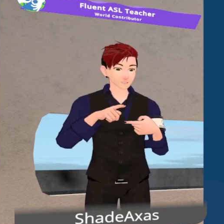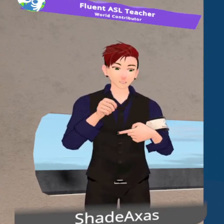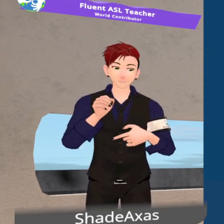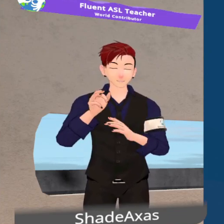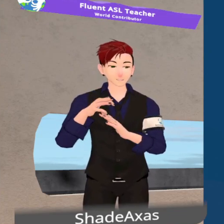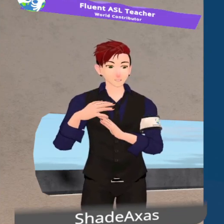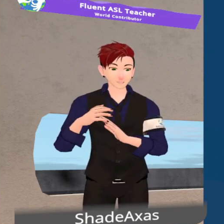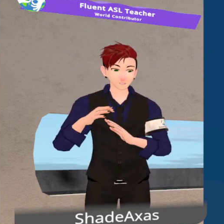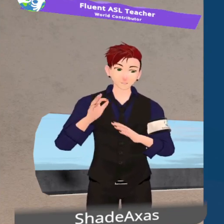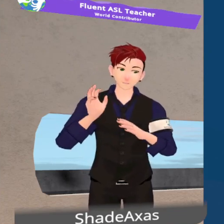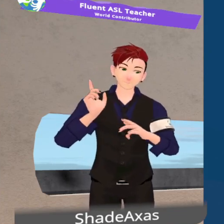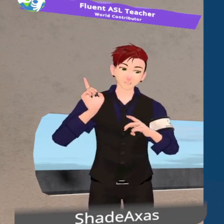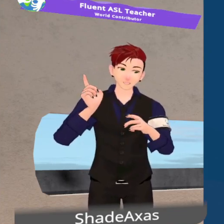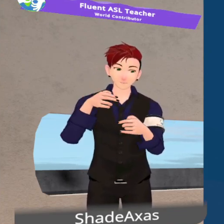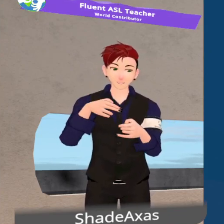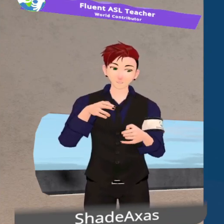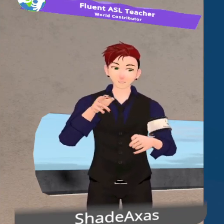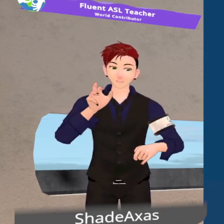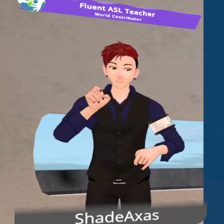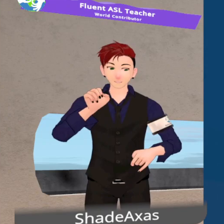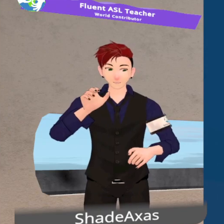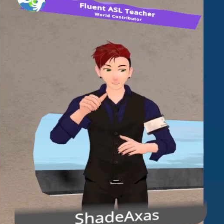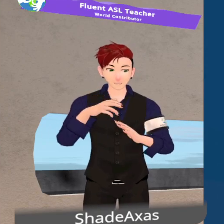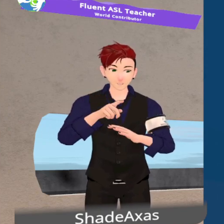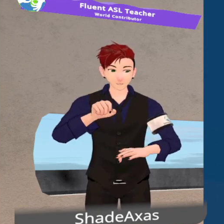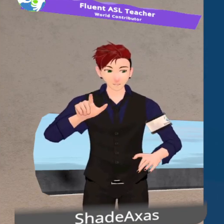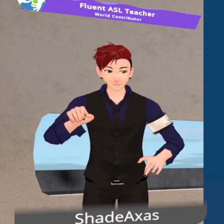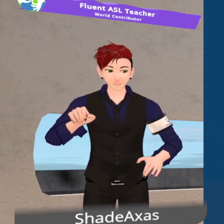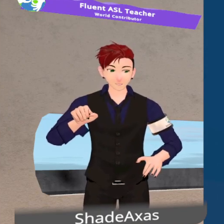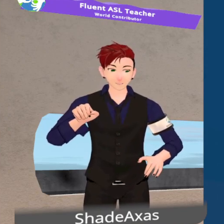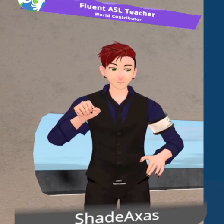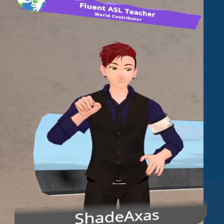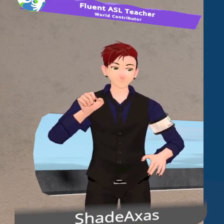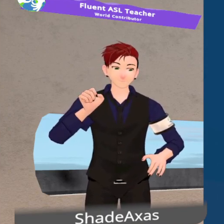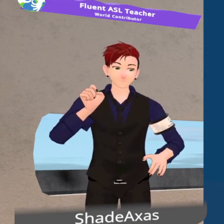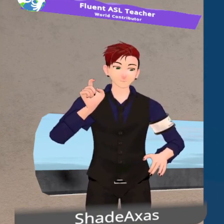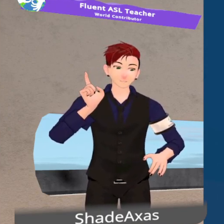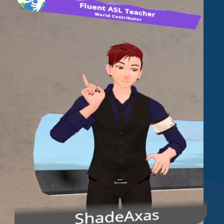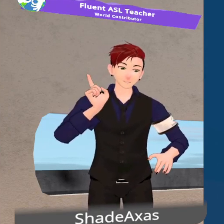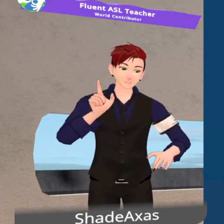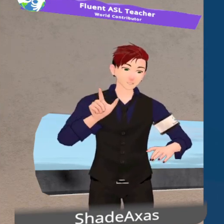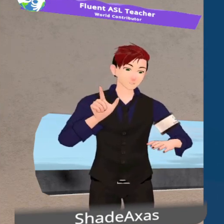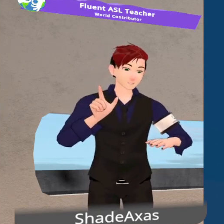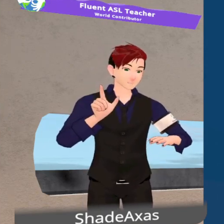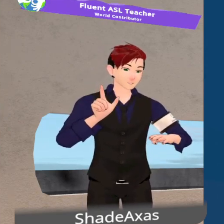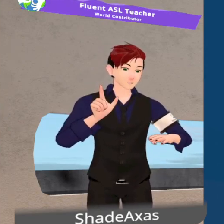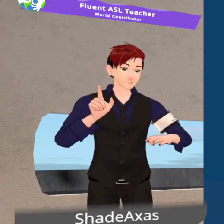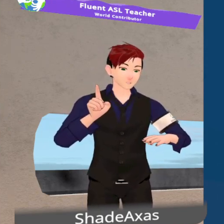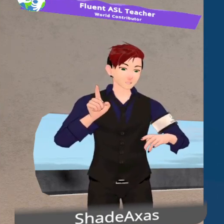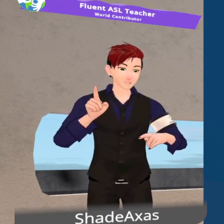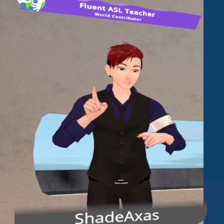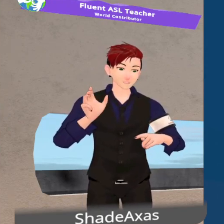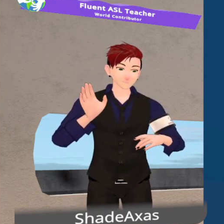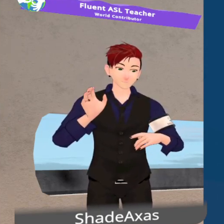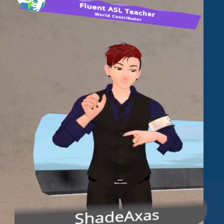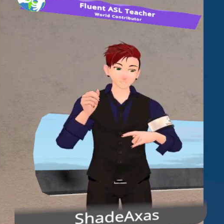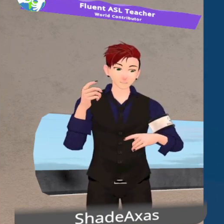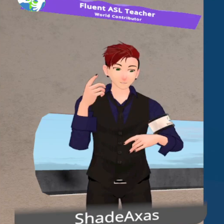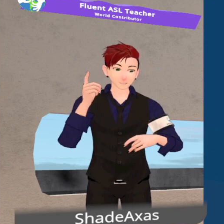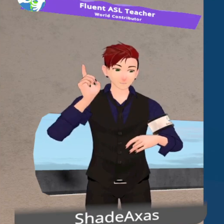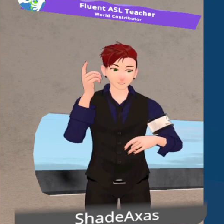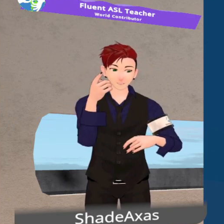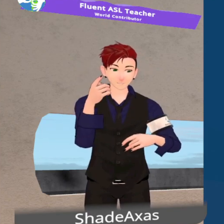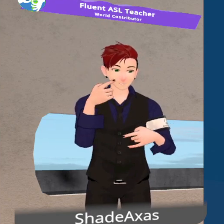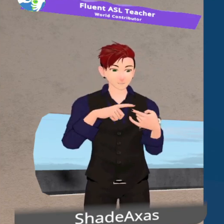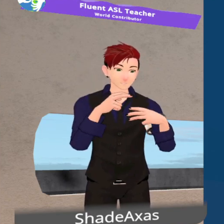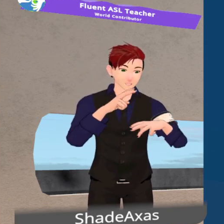about Helping Hands until October. I joined in October of 2020, and I went to